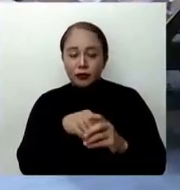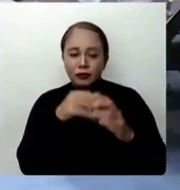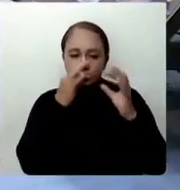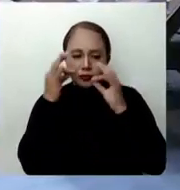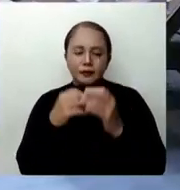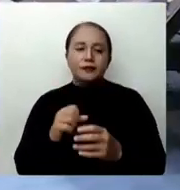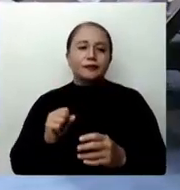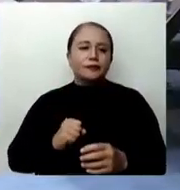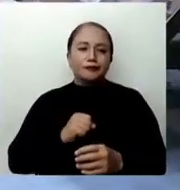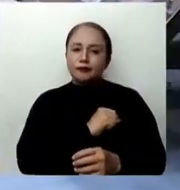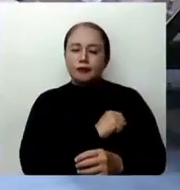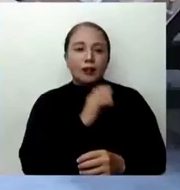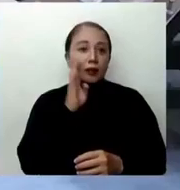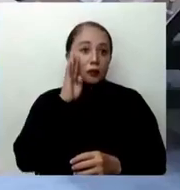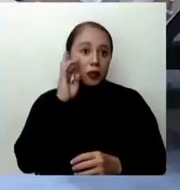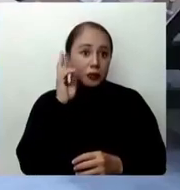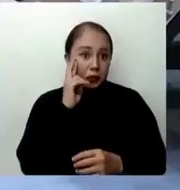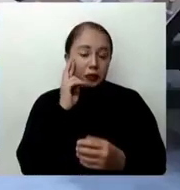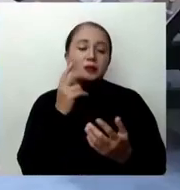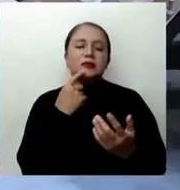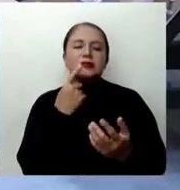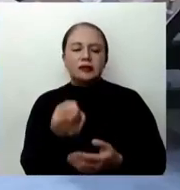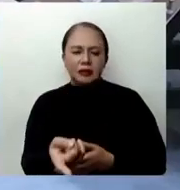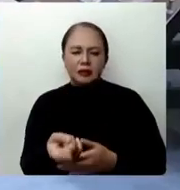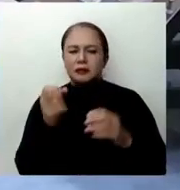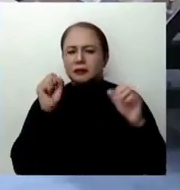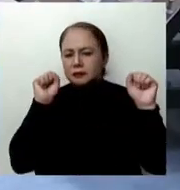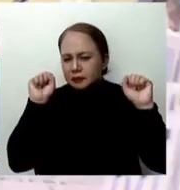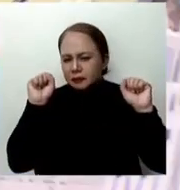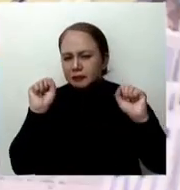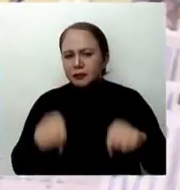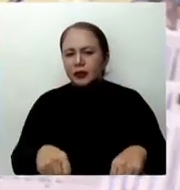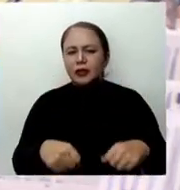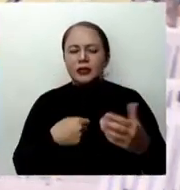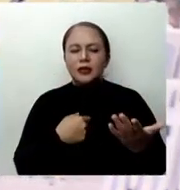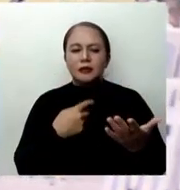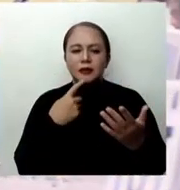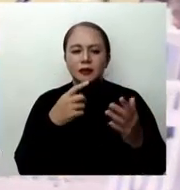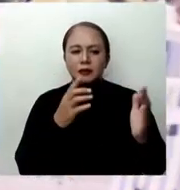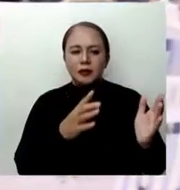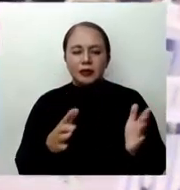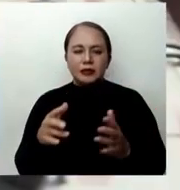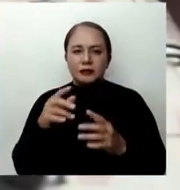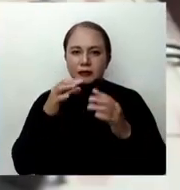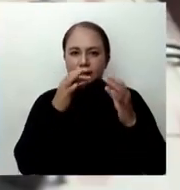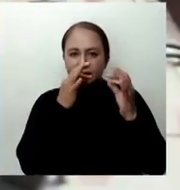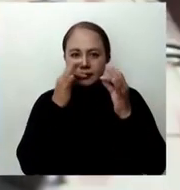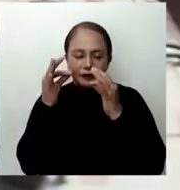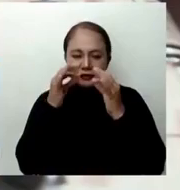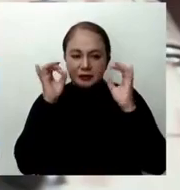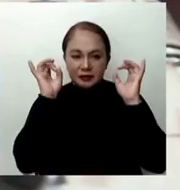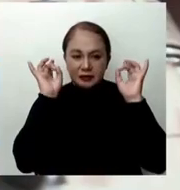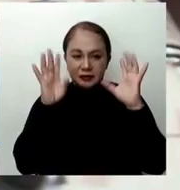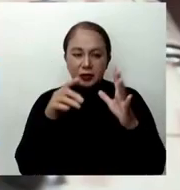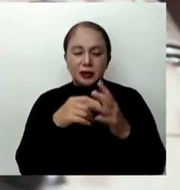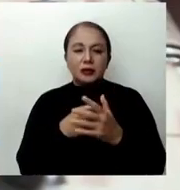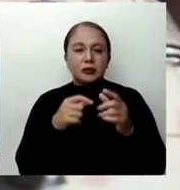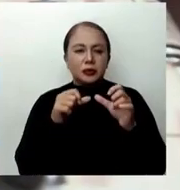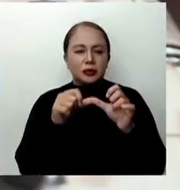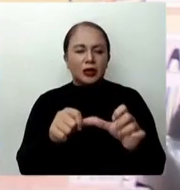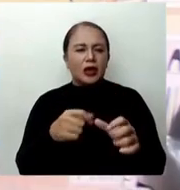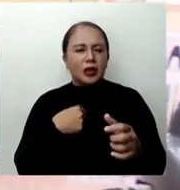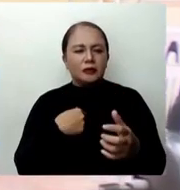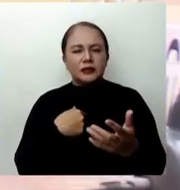Revilla floated that possibility as the Senate panel on public order and dangerous drugs resumes its probe on the alleged